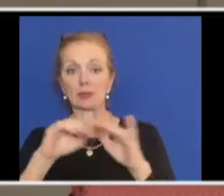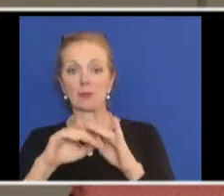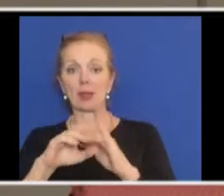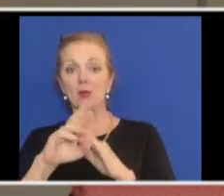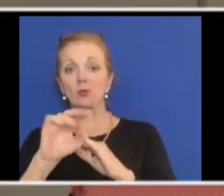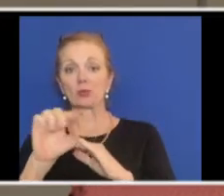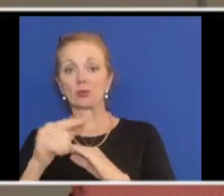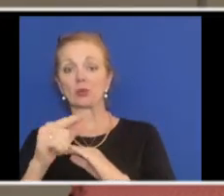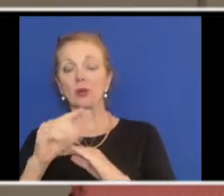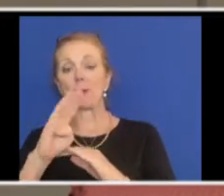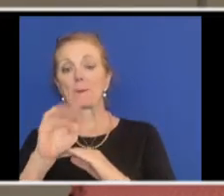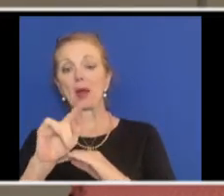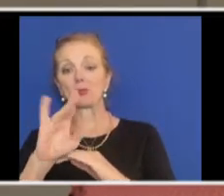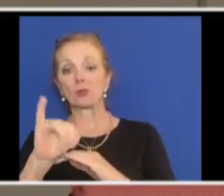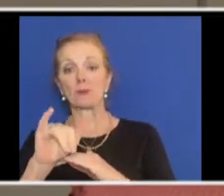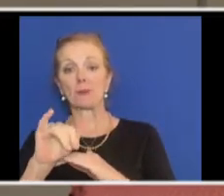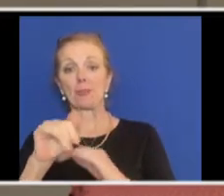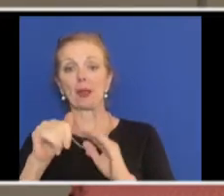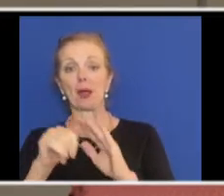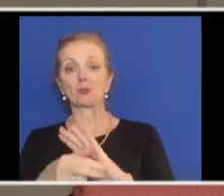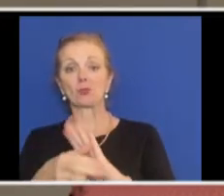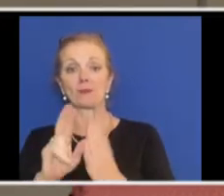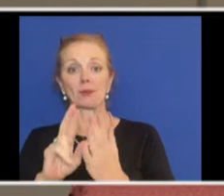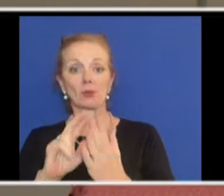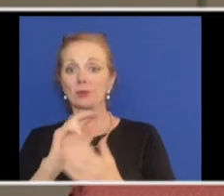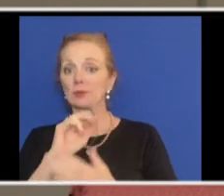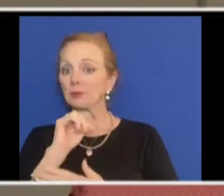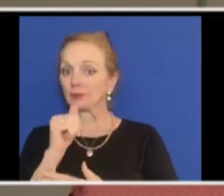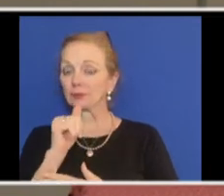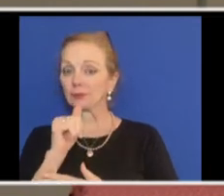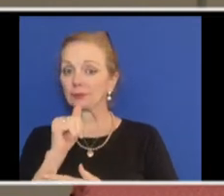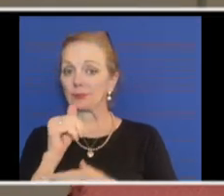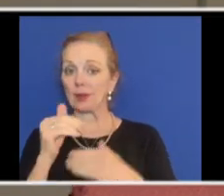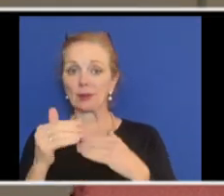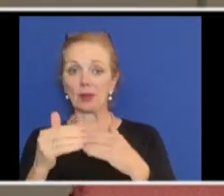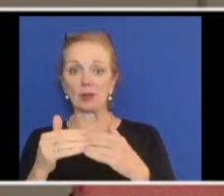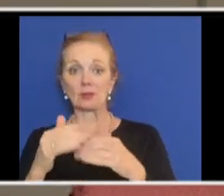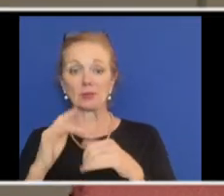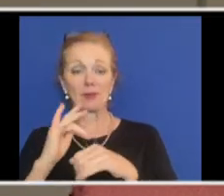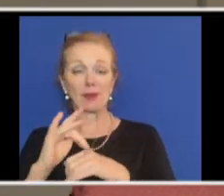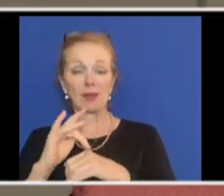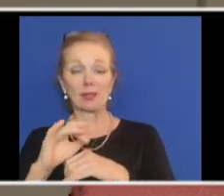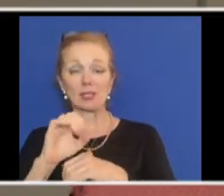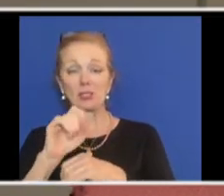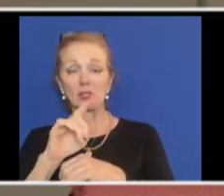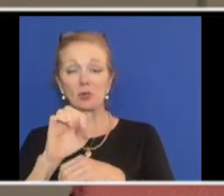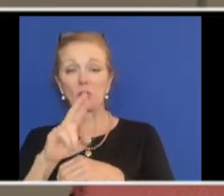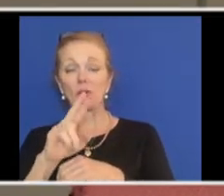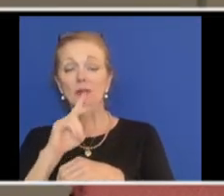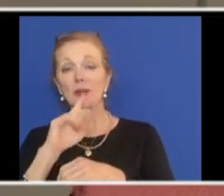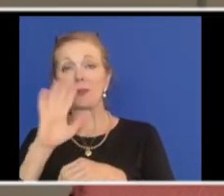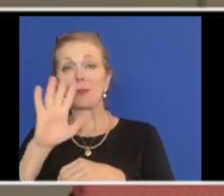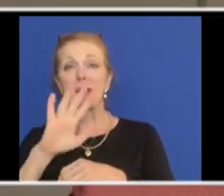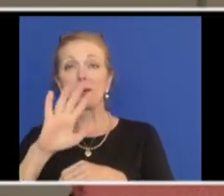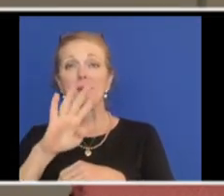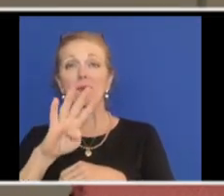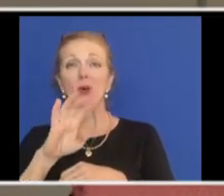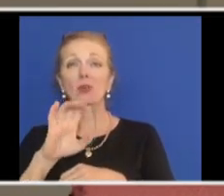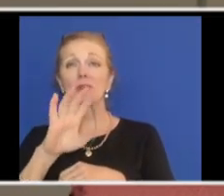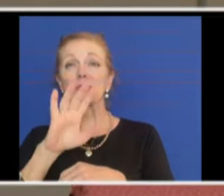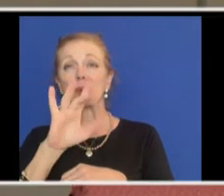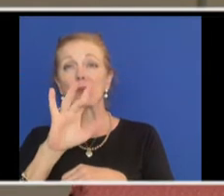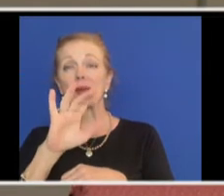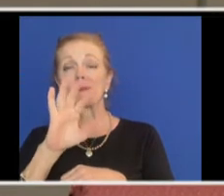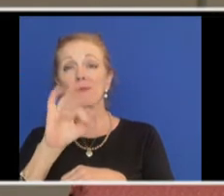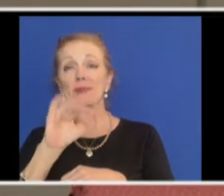boundary under review the closest available sewer made is approximately 425